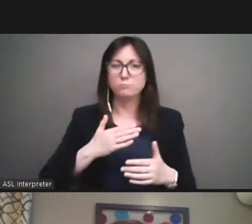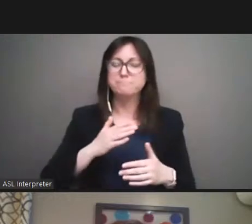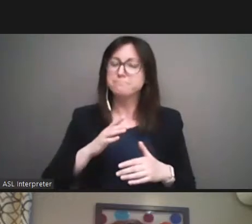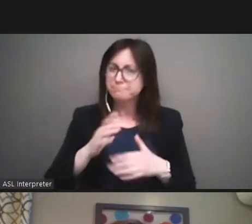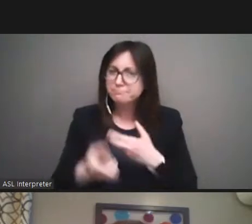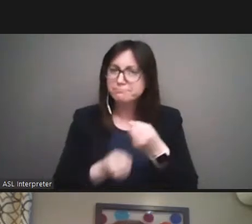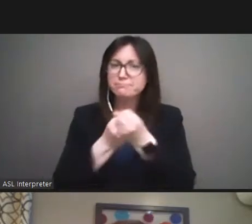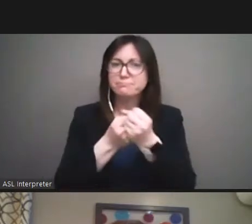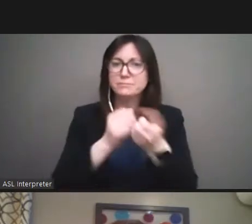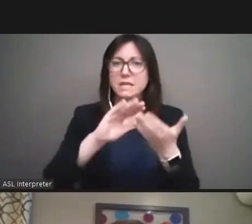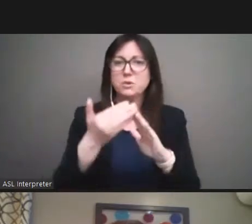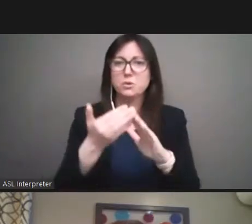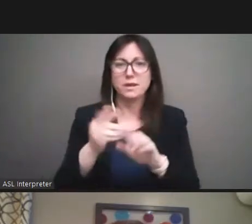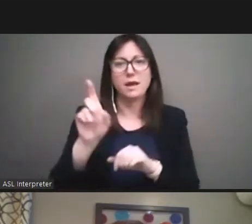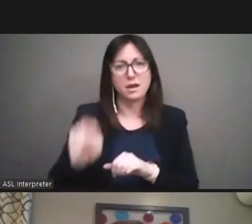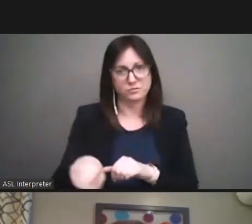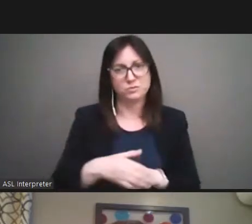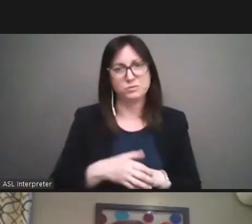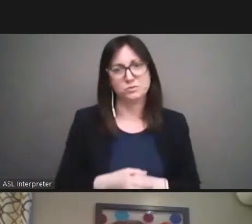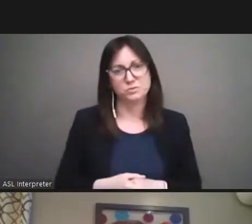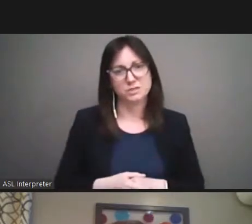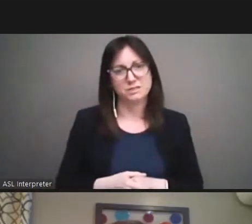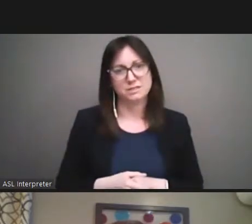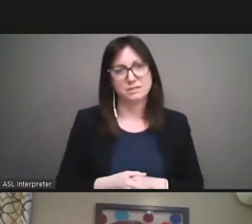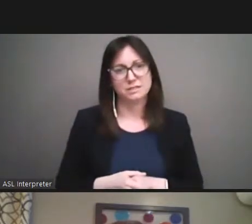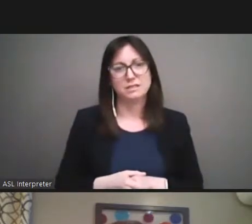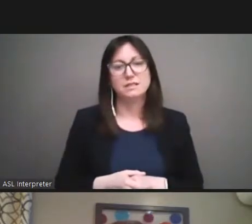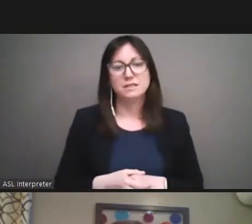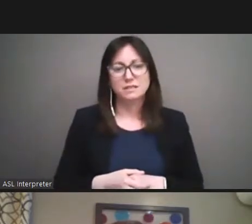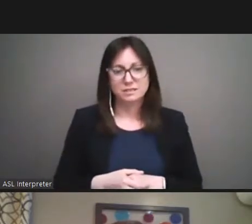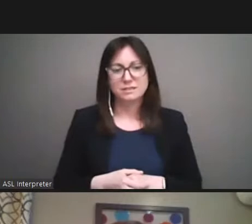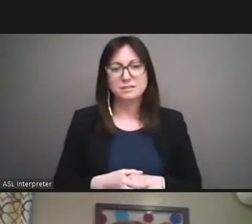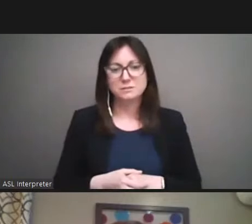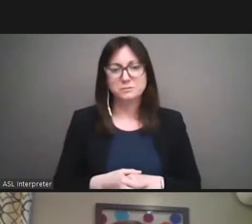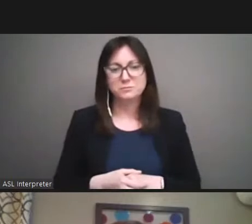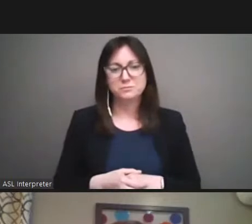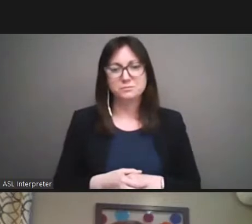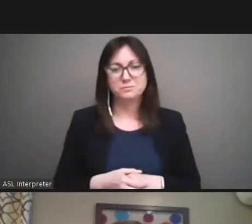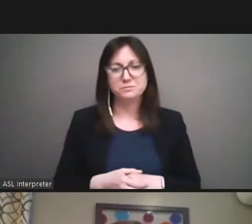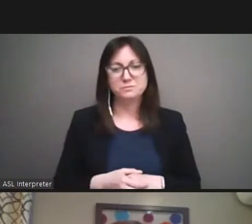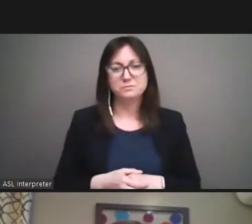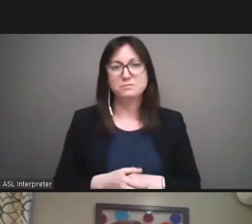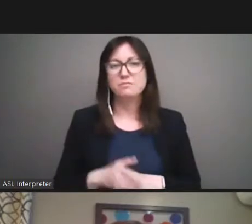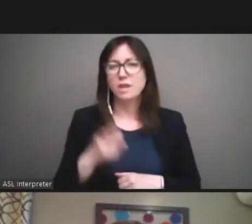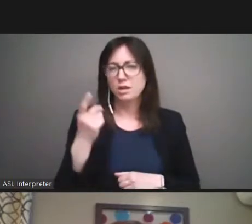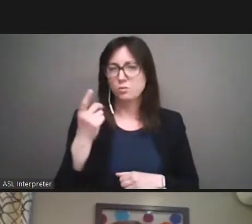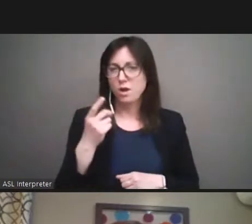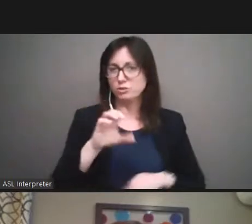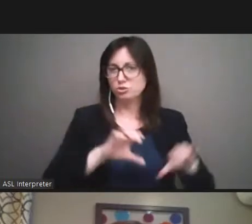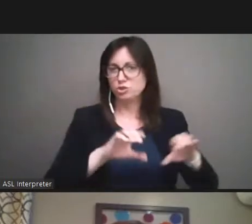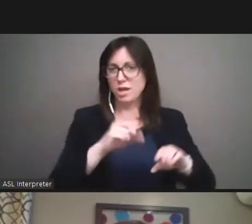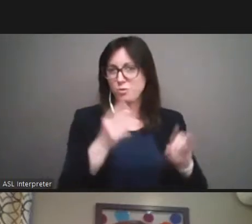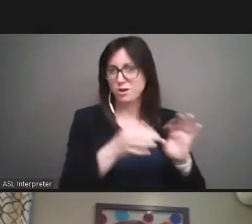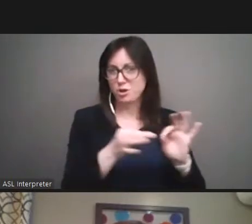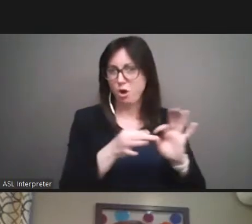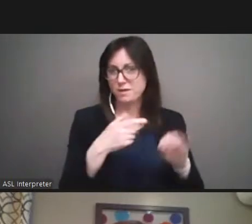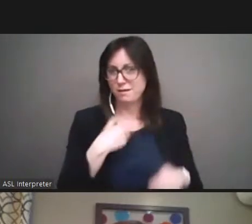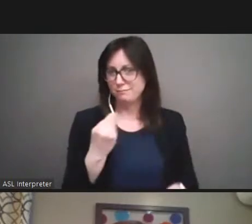communities. And I just wanted to quickly mention there was one comment in the chat. And